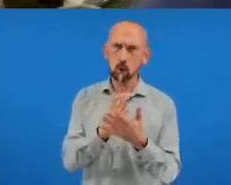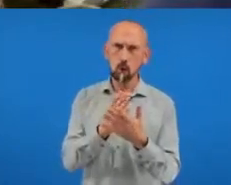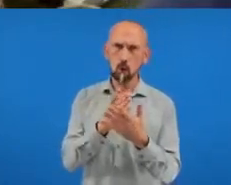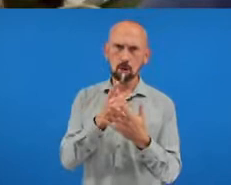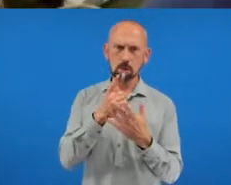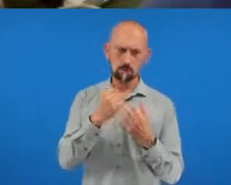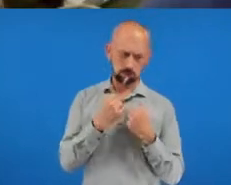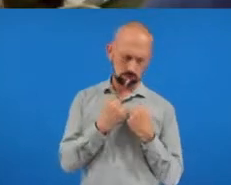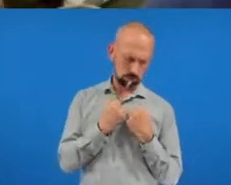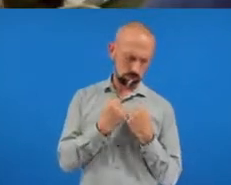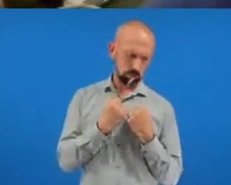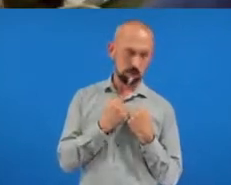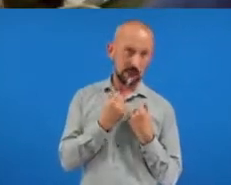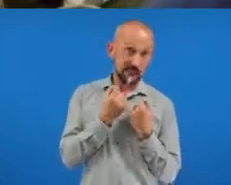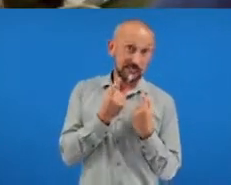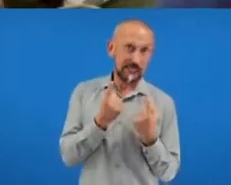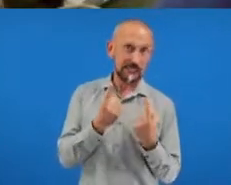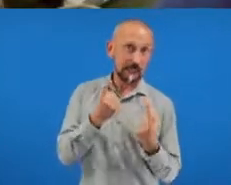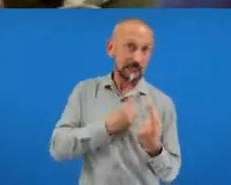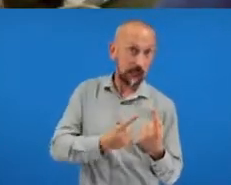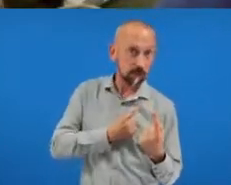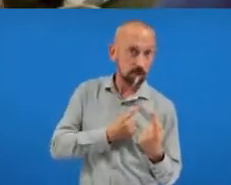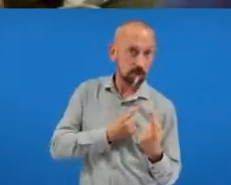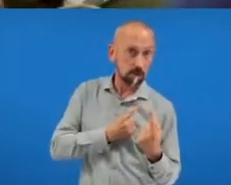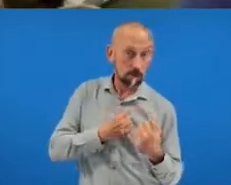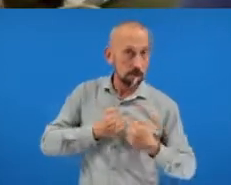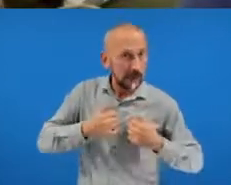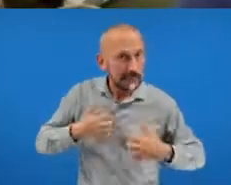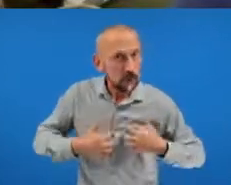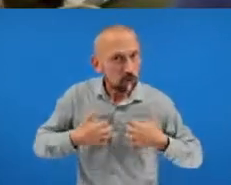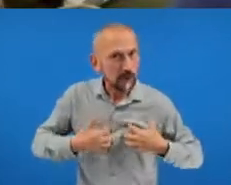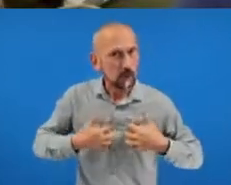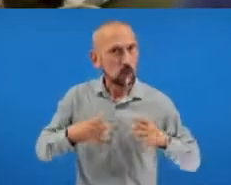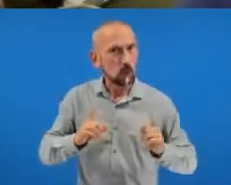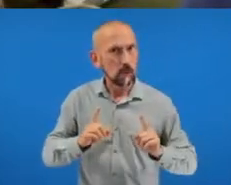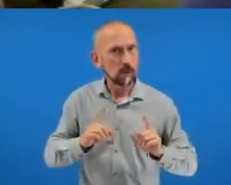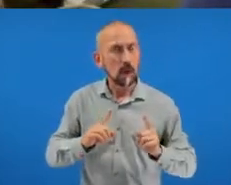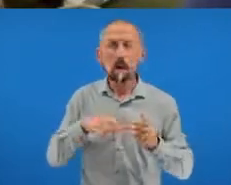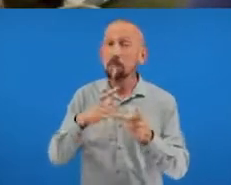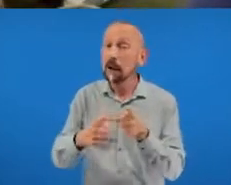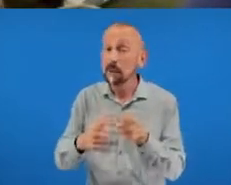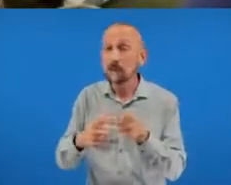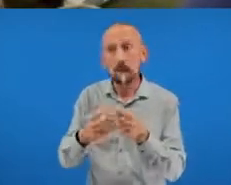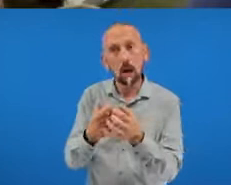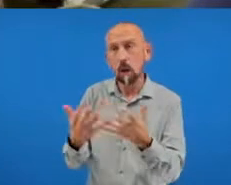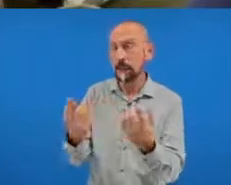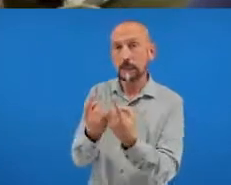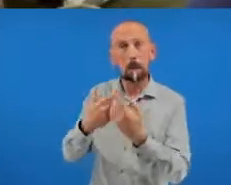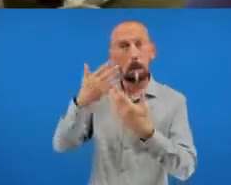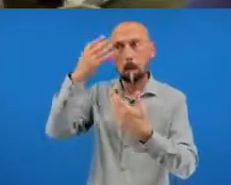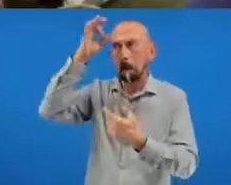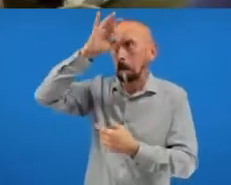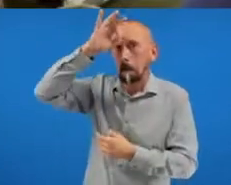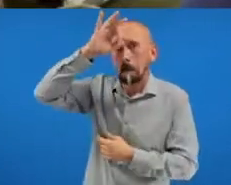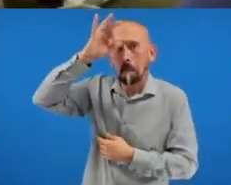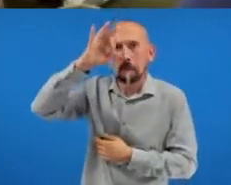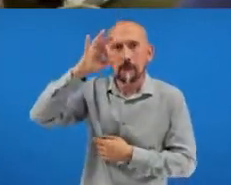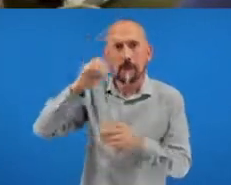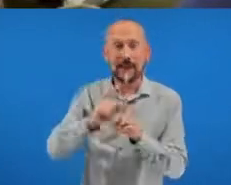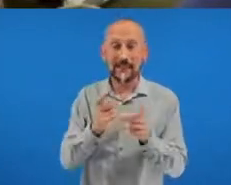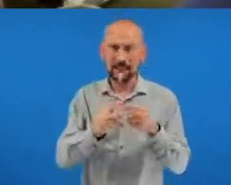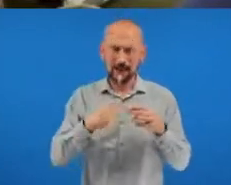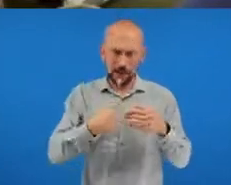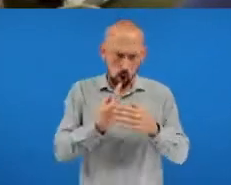what your interests are, but you don't really know what's outside of the box. So if I was to just stick to perinatal and only talk to